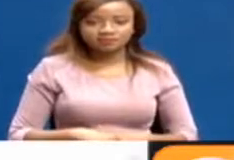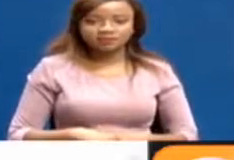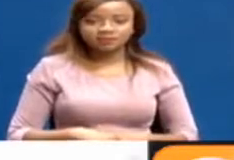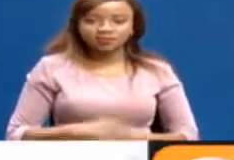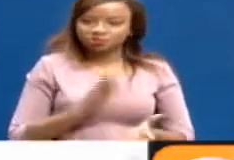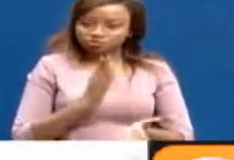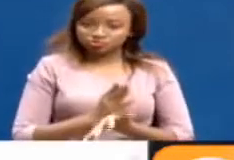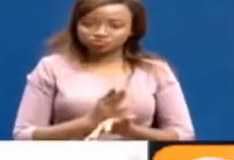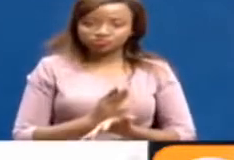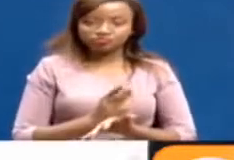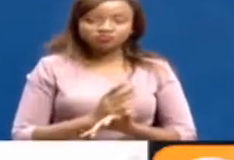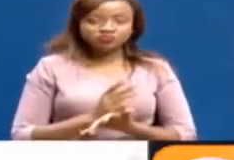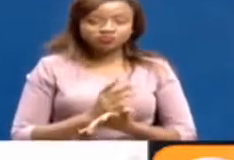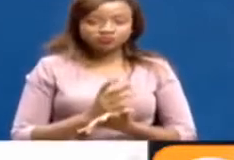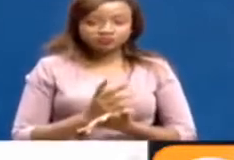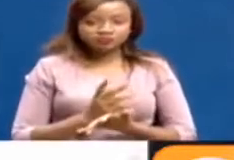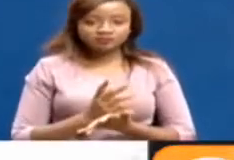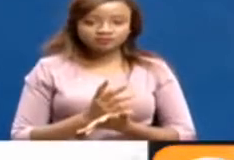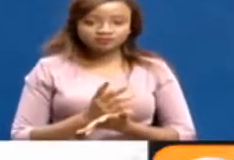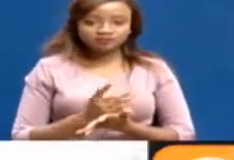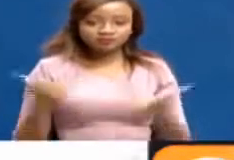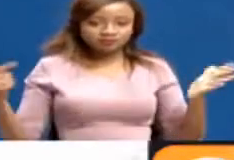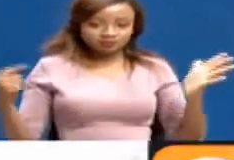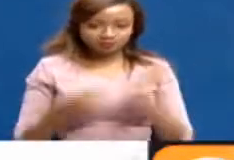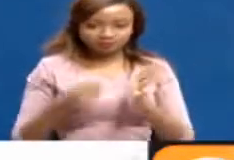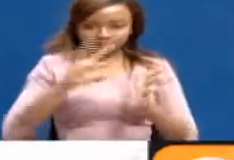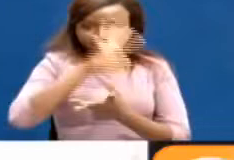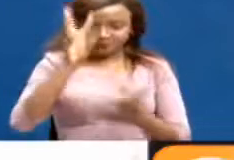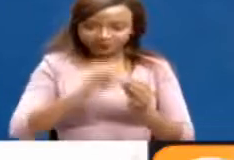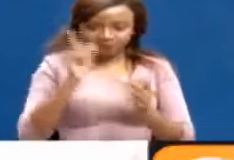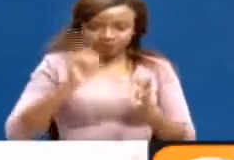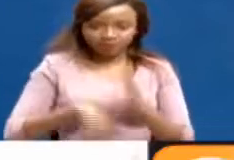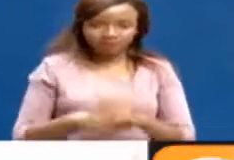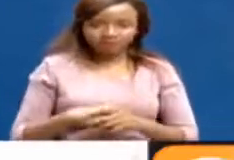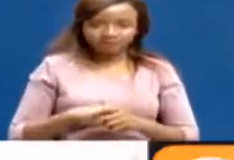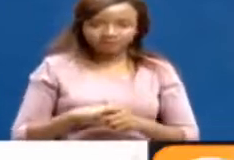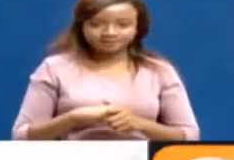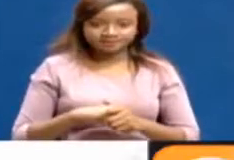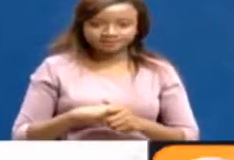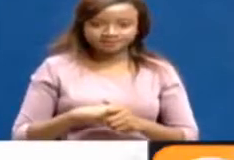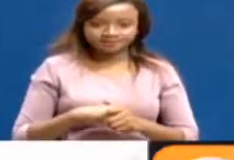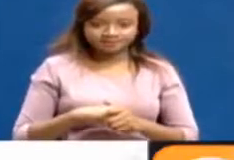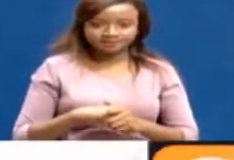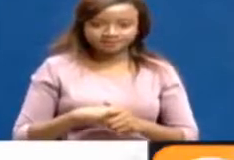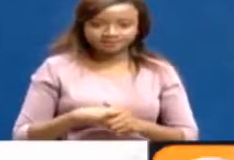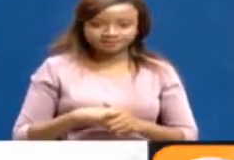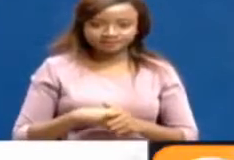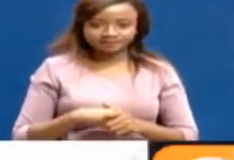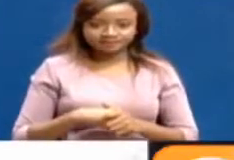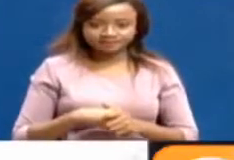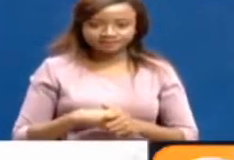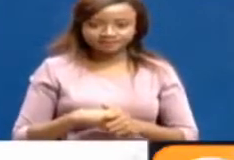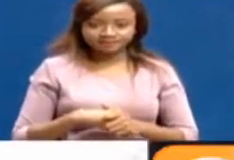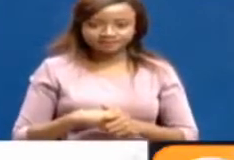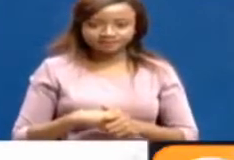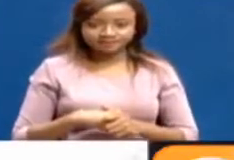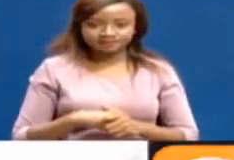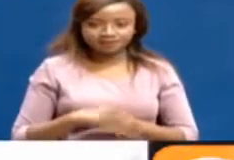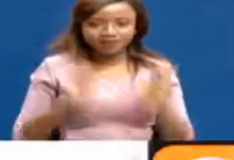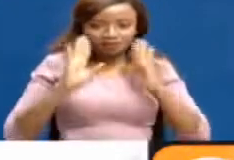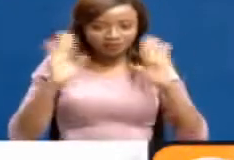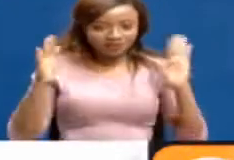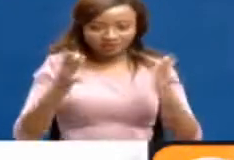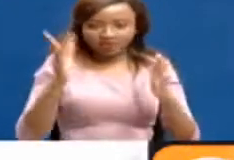want goodwill. At the end of the day, the Nairobian in Dandora who voted for us does not really, what the interest